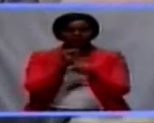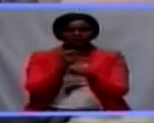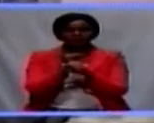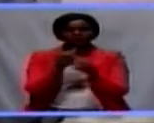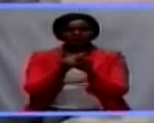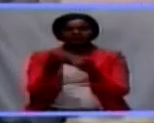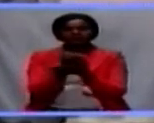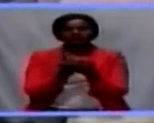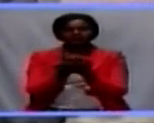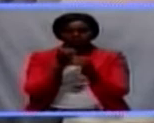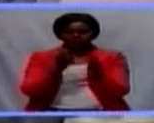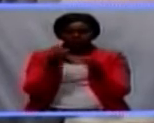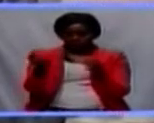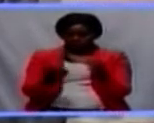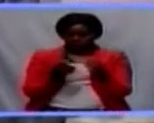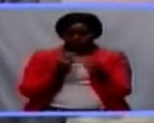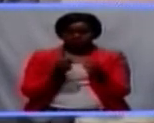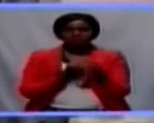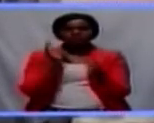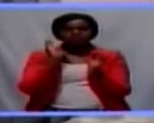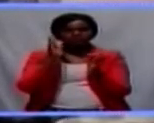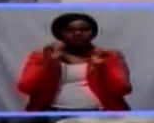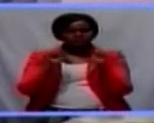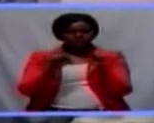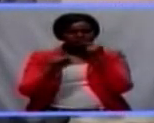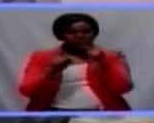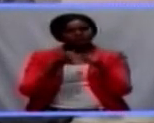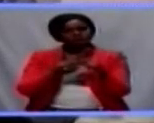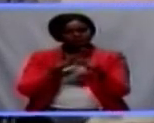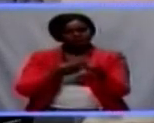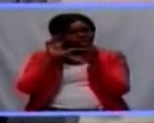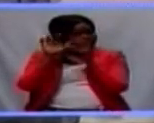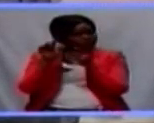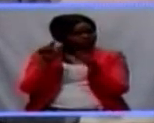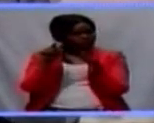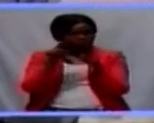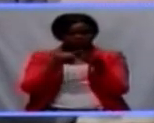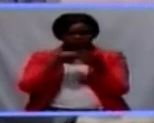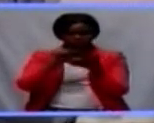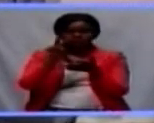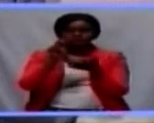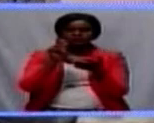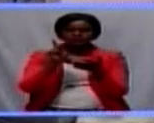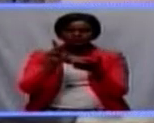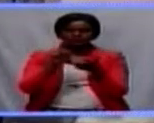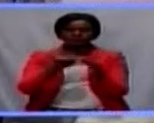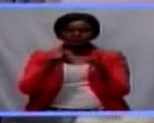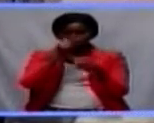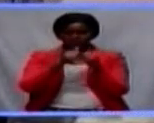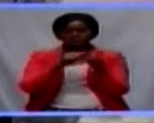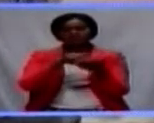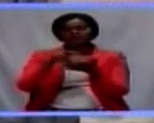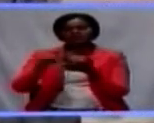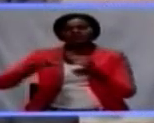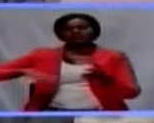So if you come to us, we'll be able to say, okay, fine, we expected you to pay 2 kwacha, but because your payment has been delayed,